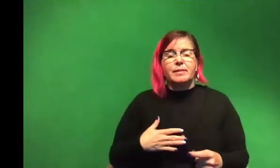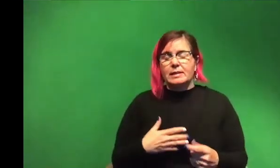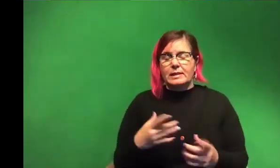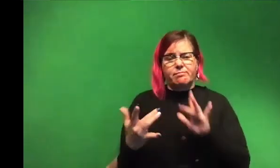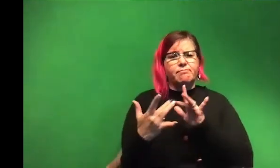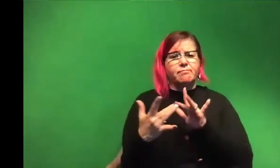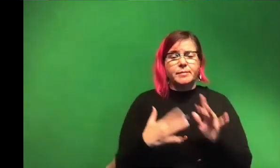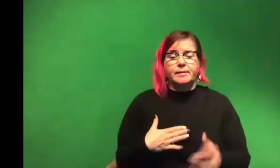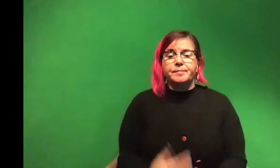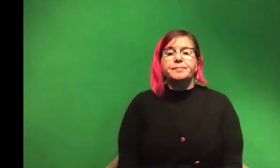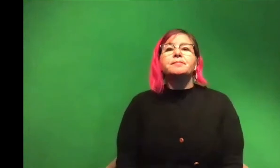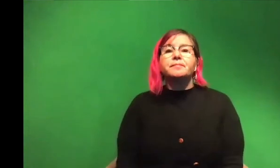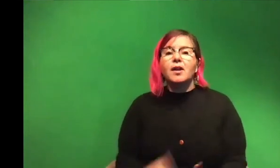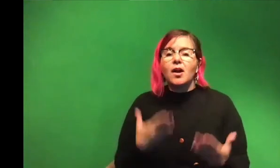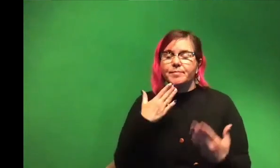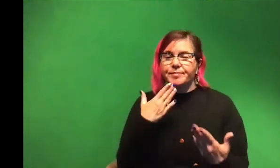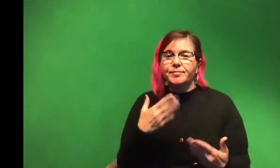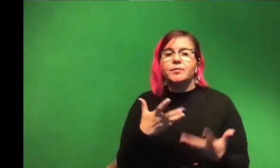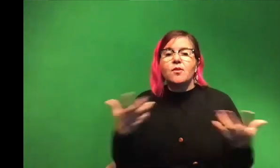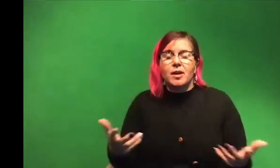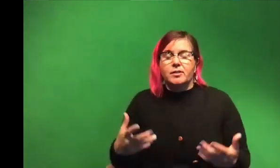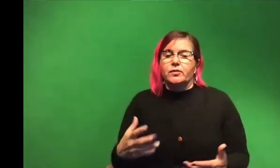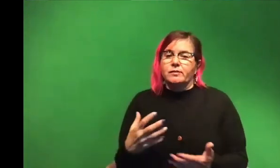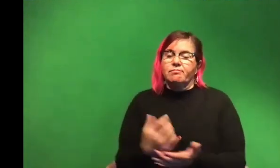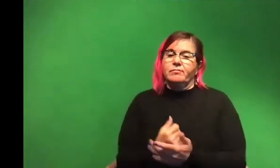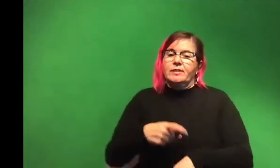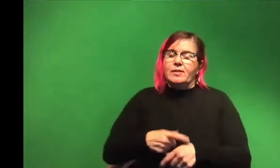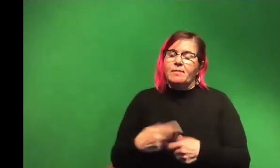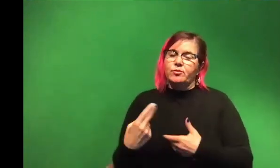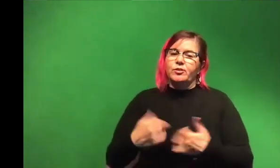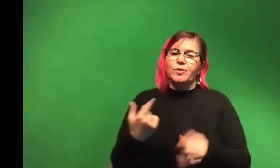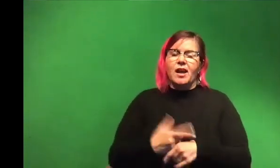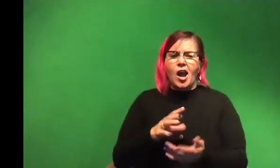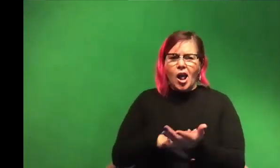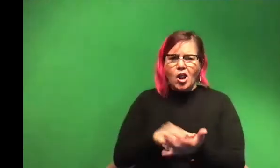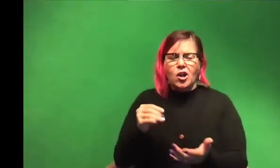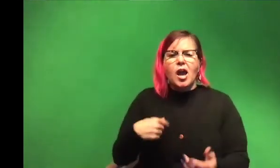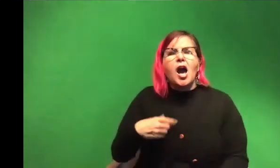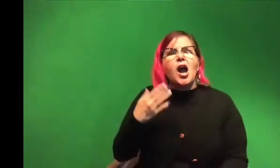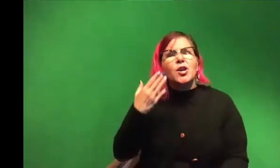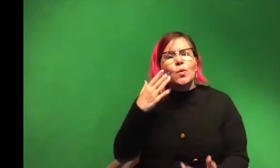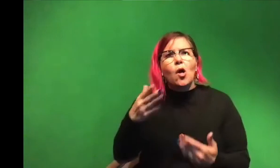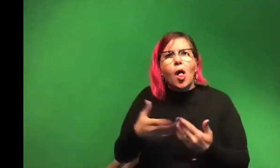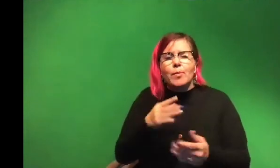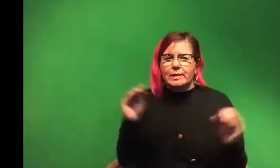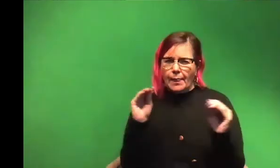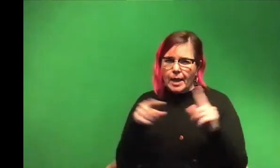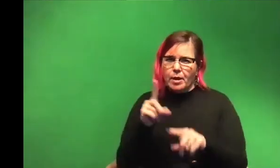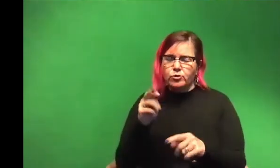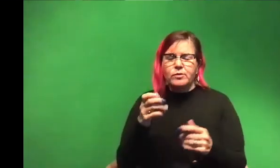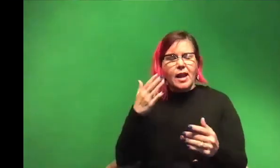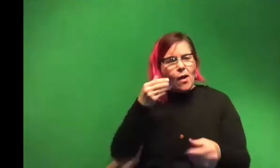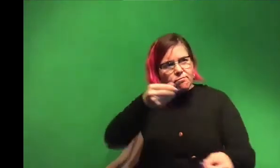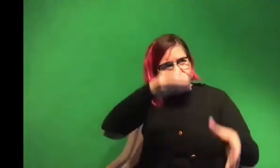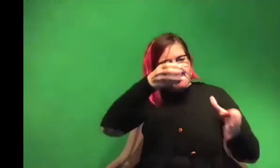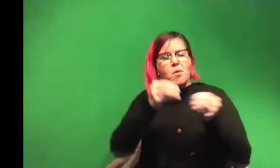out. Awesome. Well, thank you so much for taking the time to be with us today. I knew almost nothing about drones going into this, and now I know so much. So thank you so